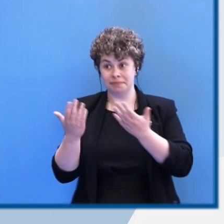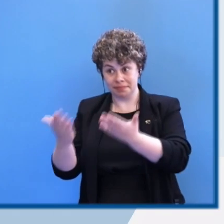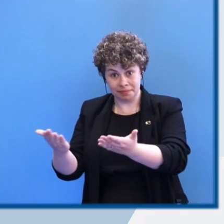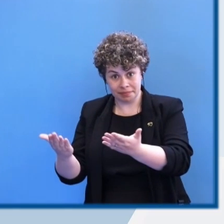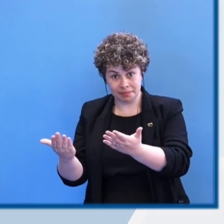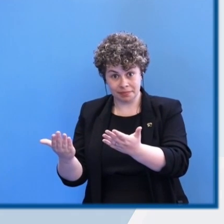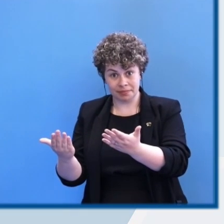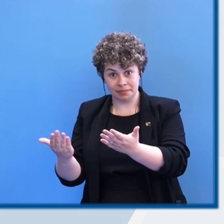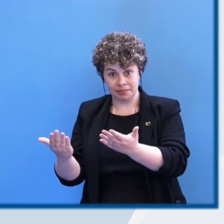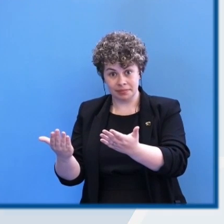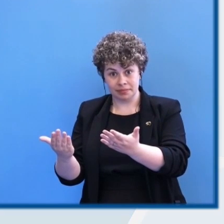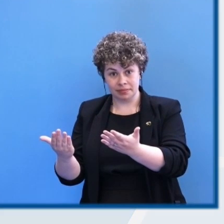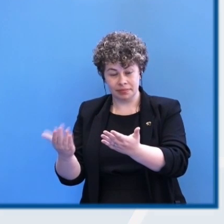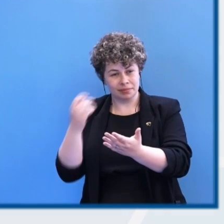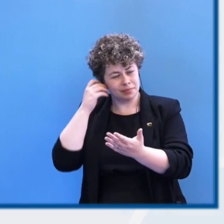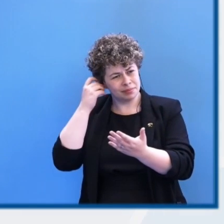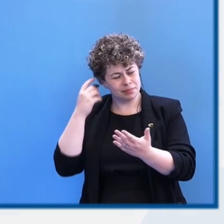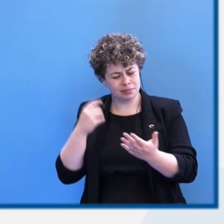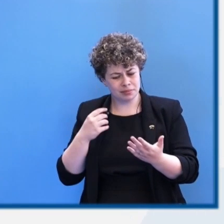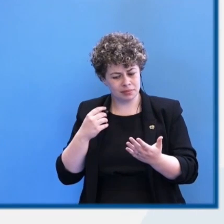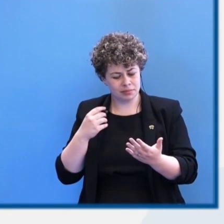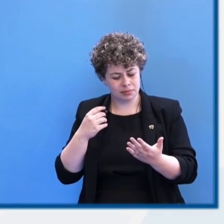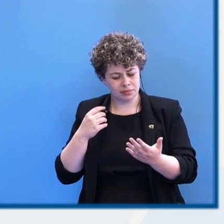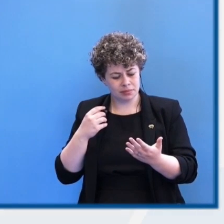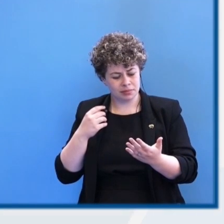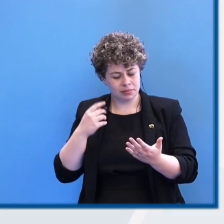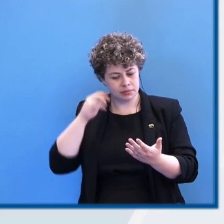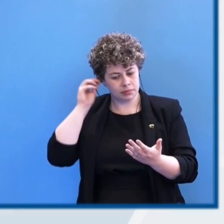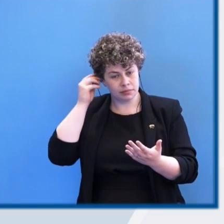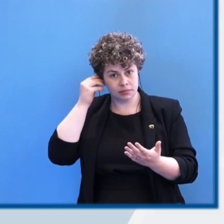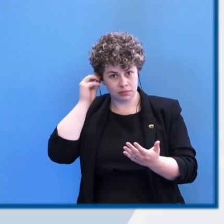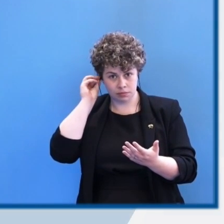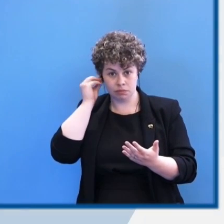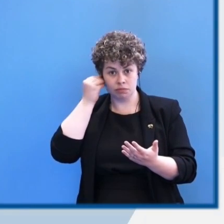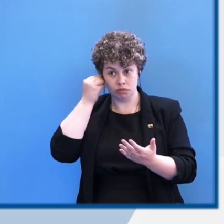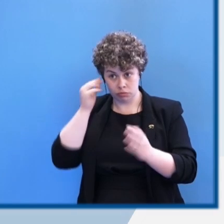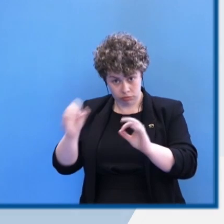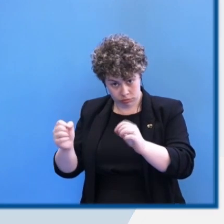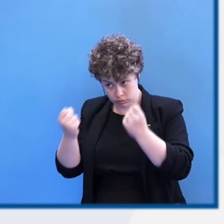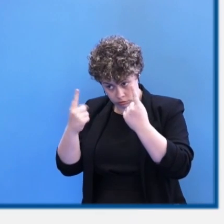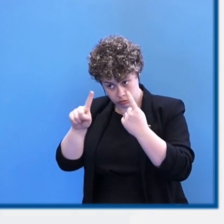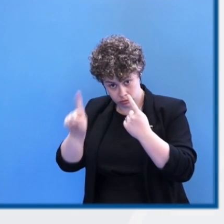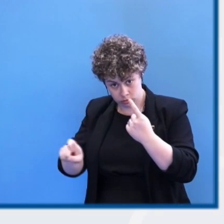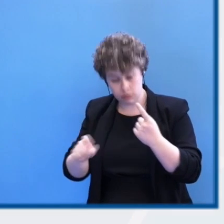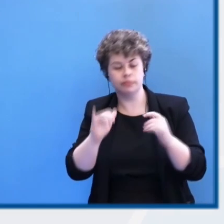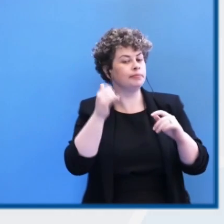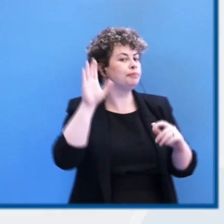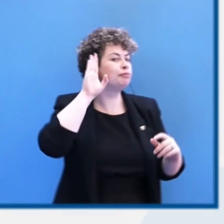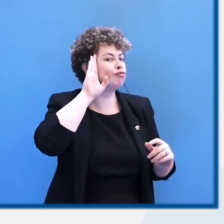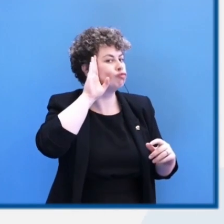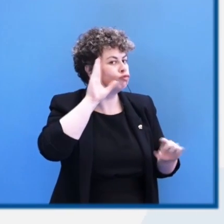I got the question. Yes, thank you for that one. Okay, please go ahead. I mean, in